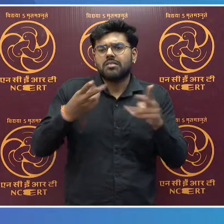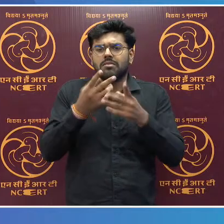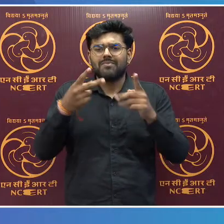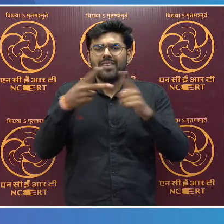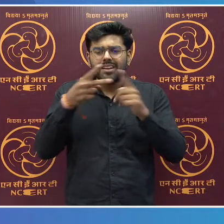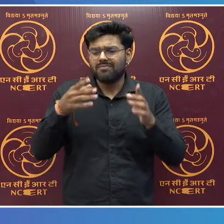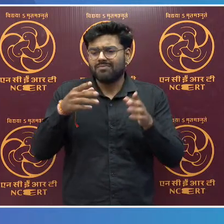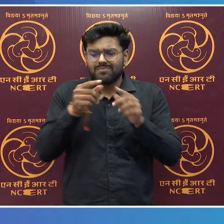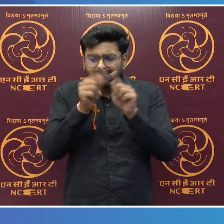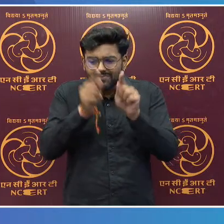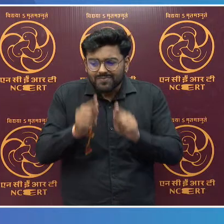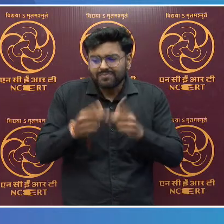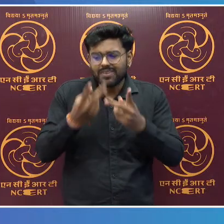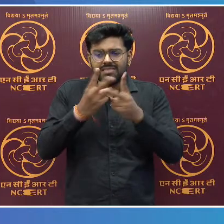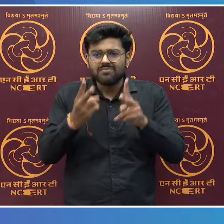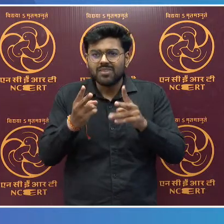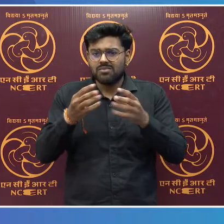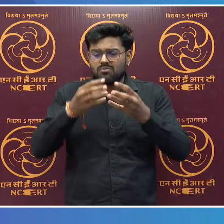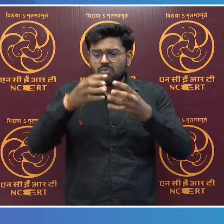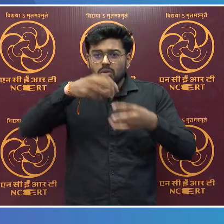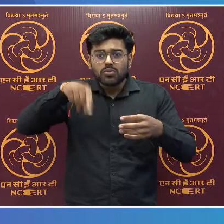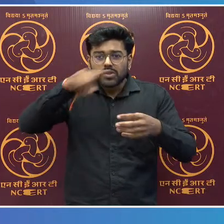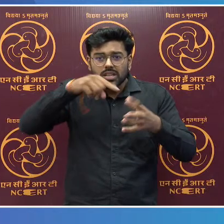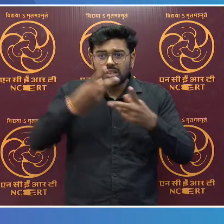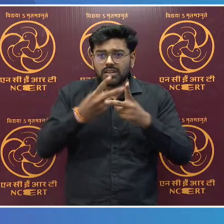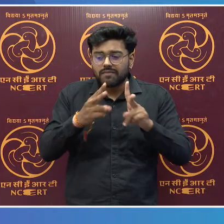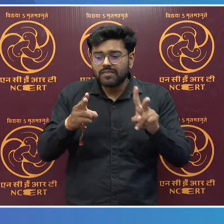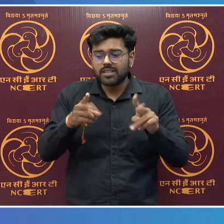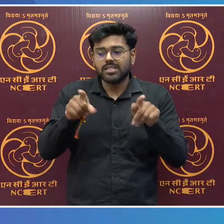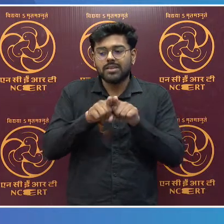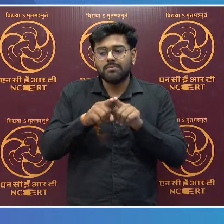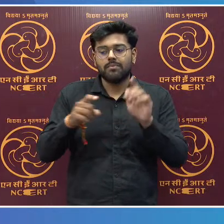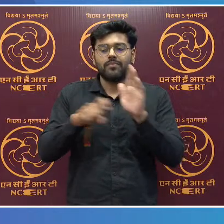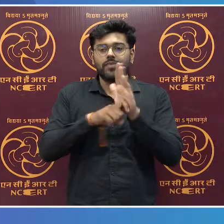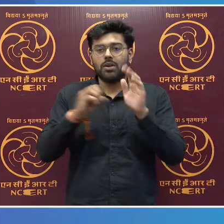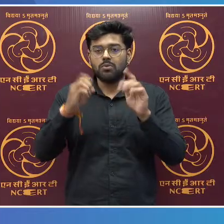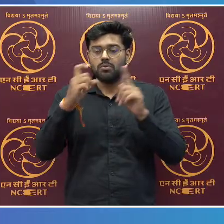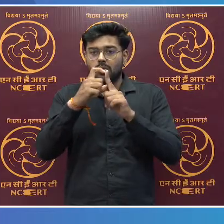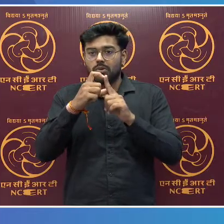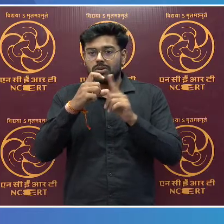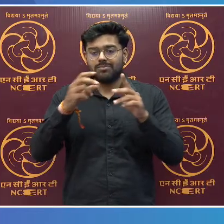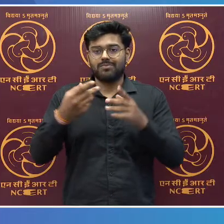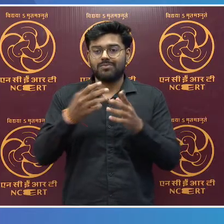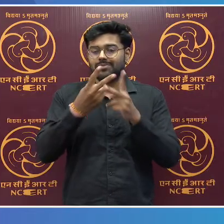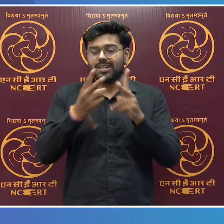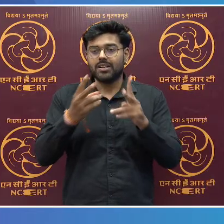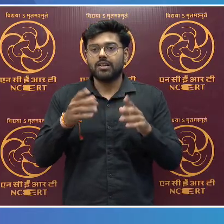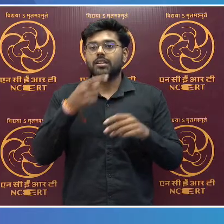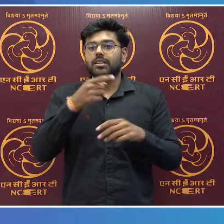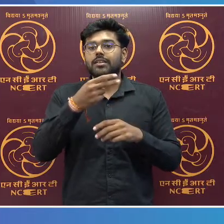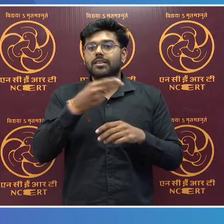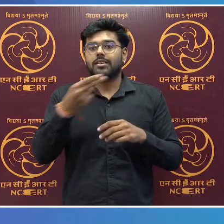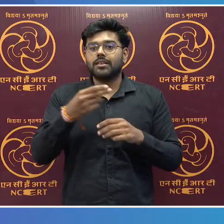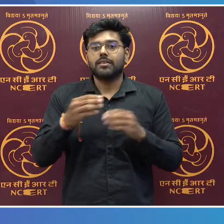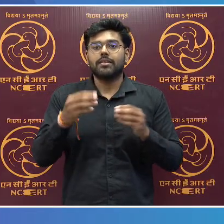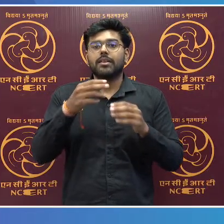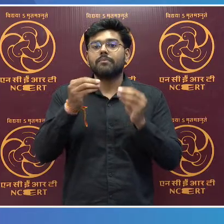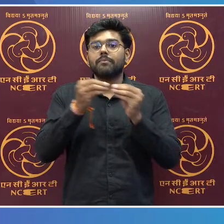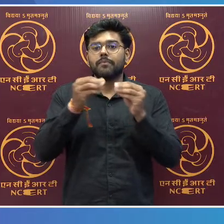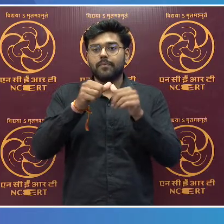shapes, right? So we have rod shaped bacteria, so that is called as